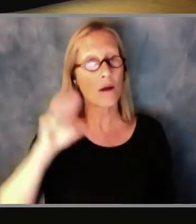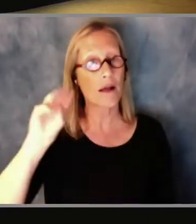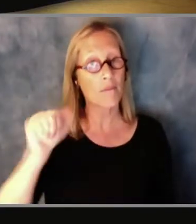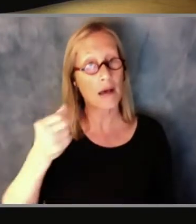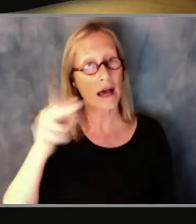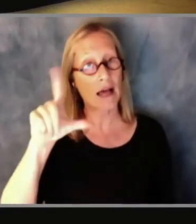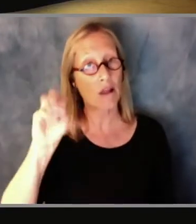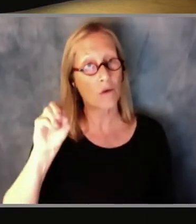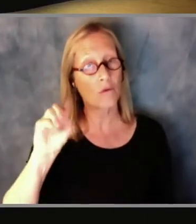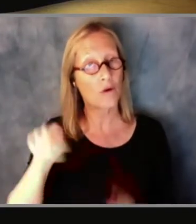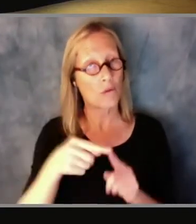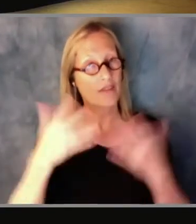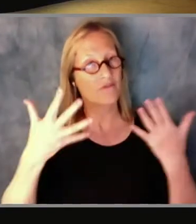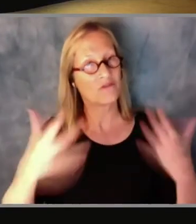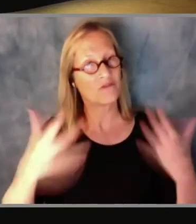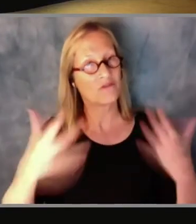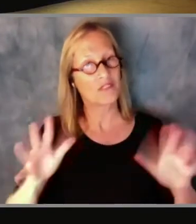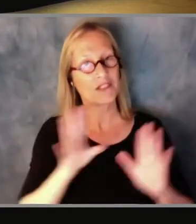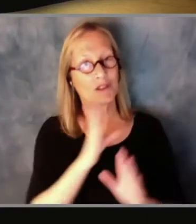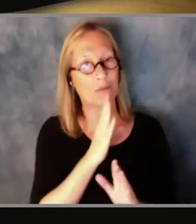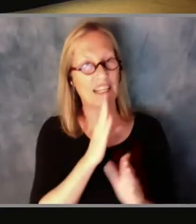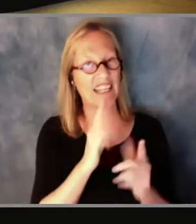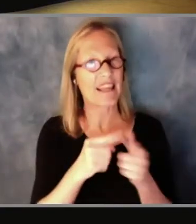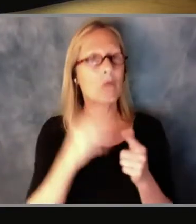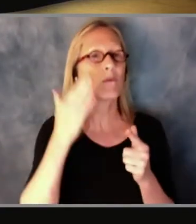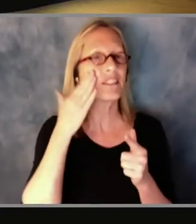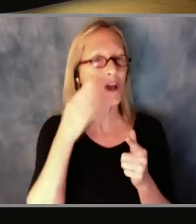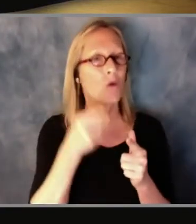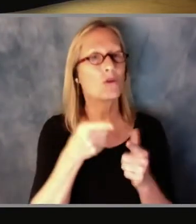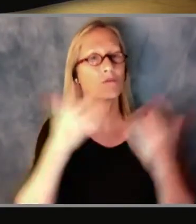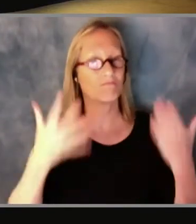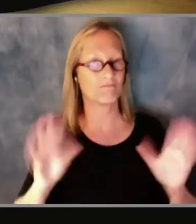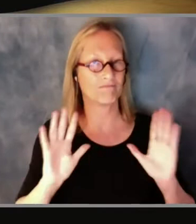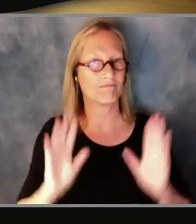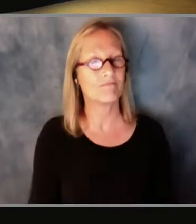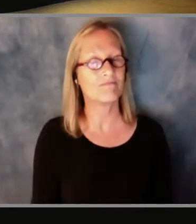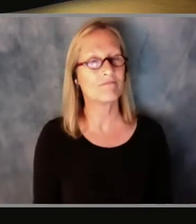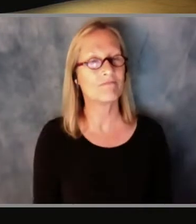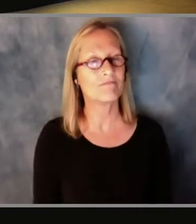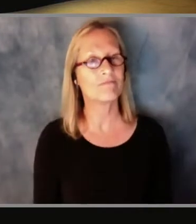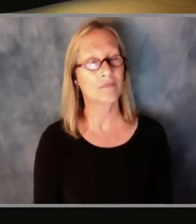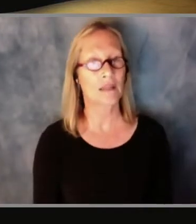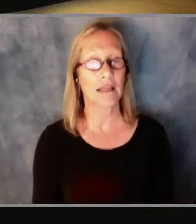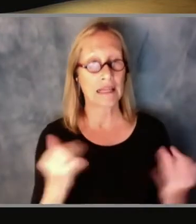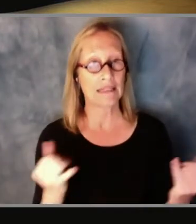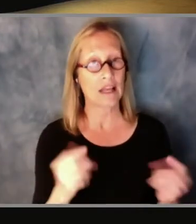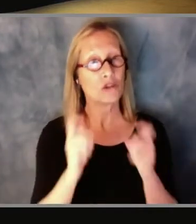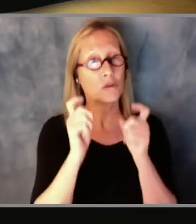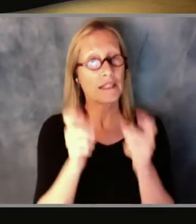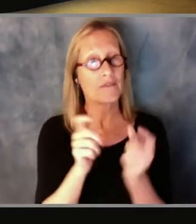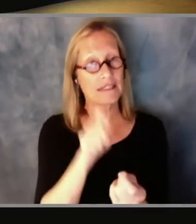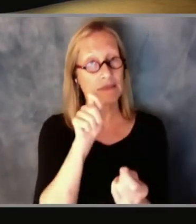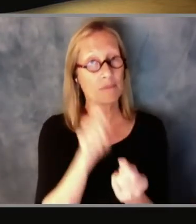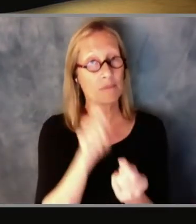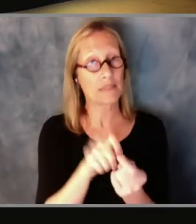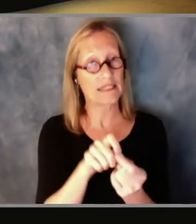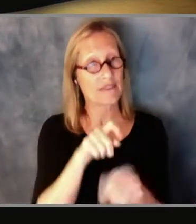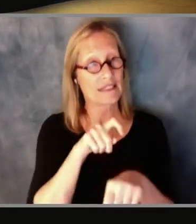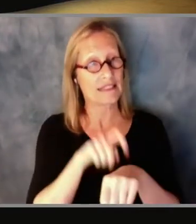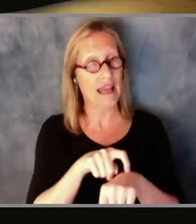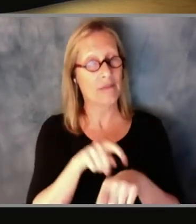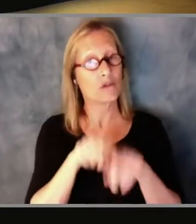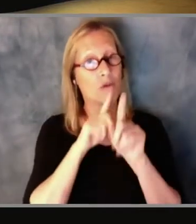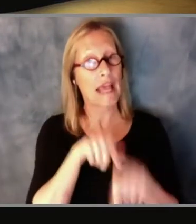you are done speaking to indicate you are finished. You'll be given a specific amount of time to answer